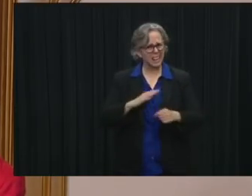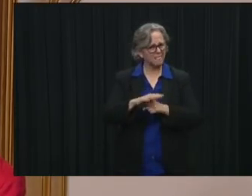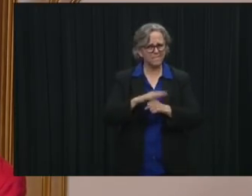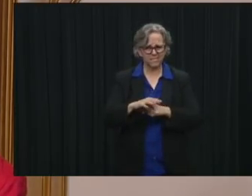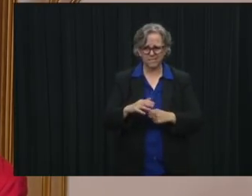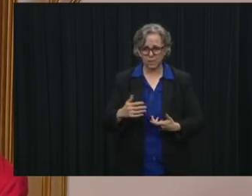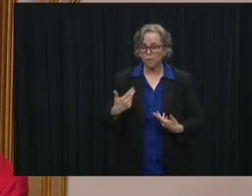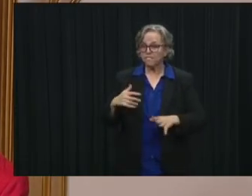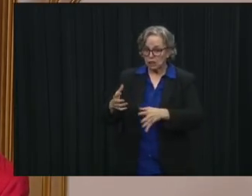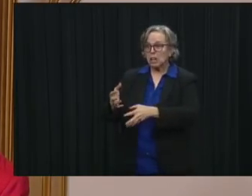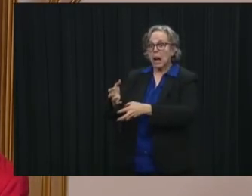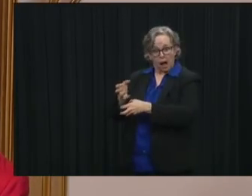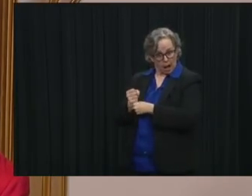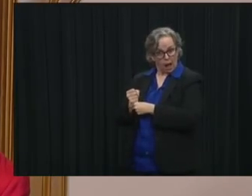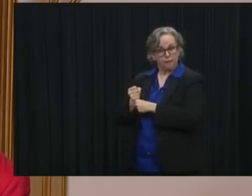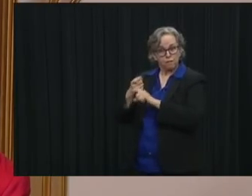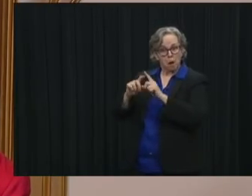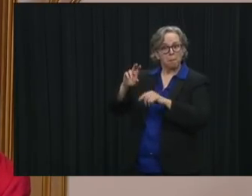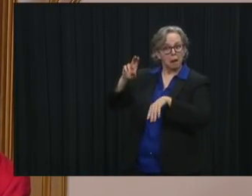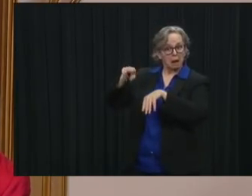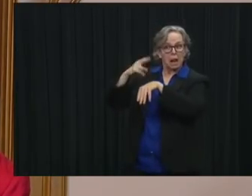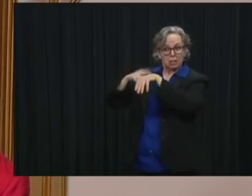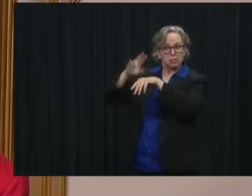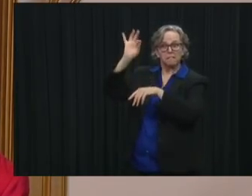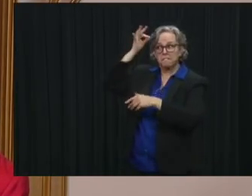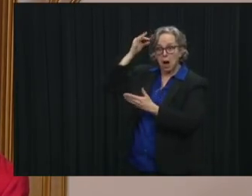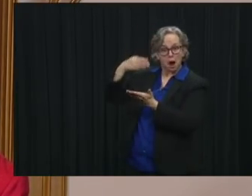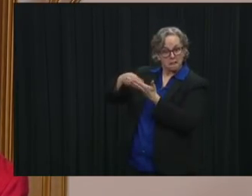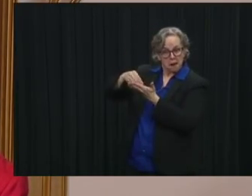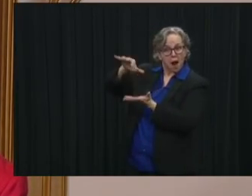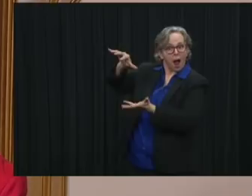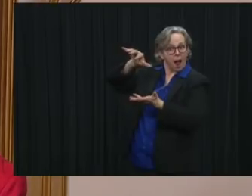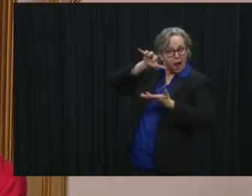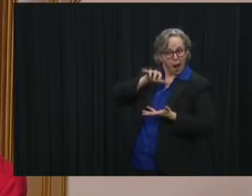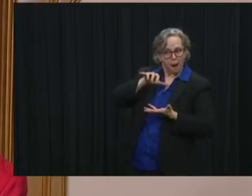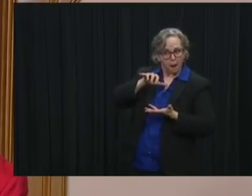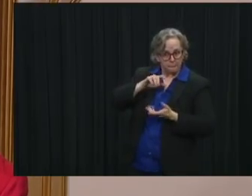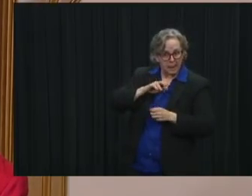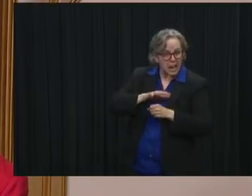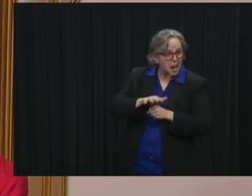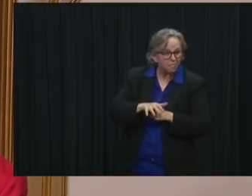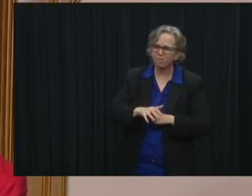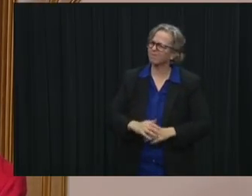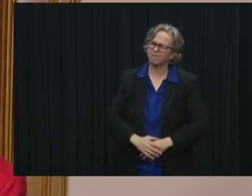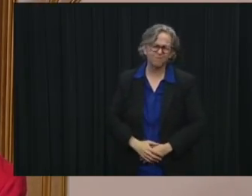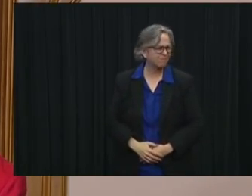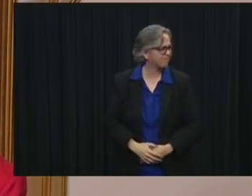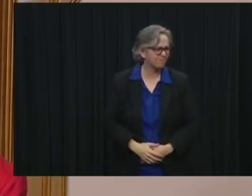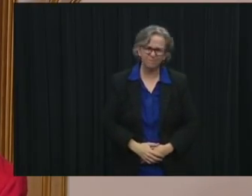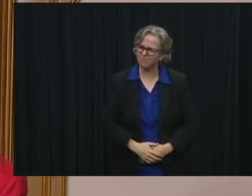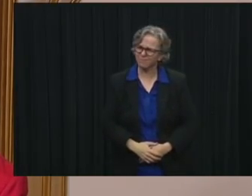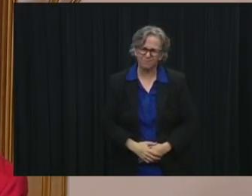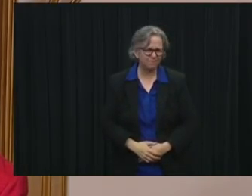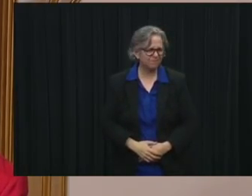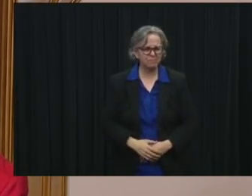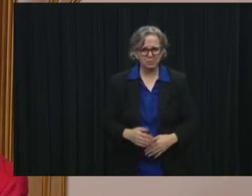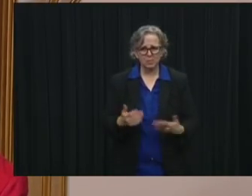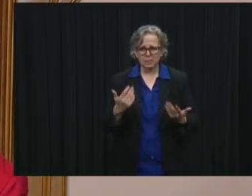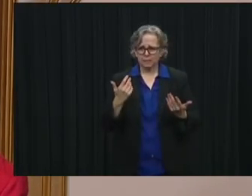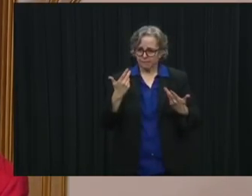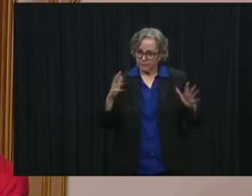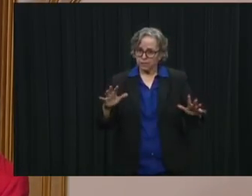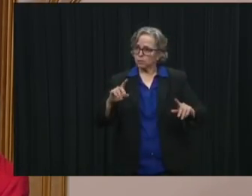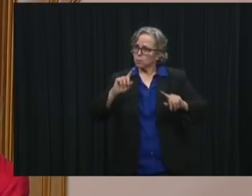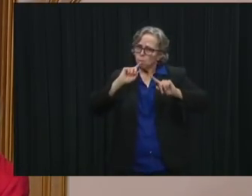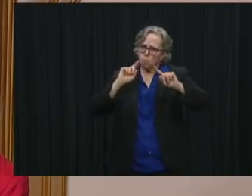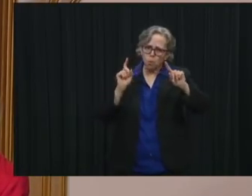National Stockpile, but it's simply not enough, and we know that. That's why we've ordered elective